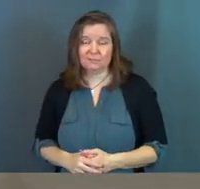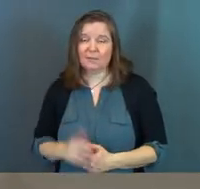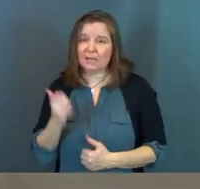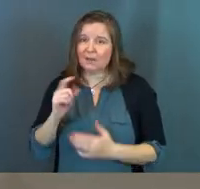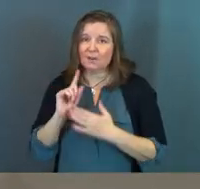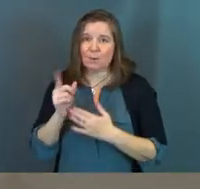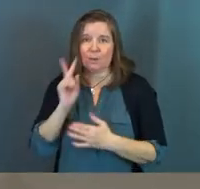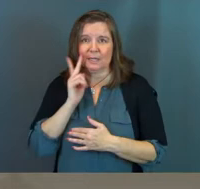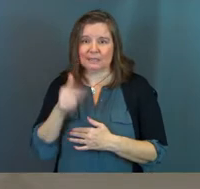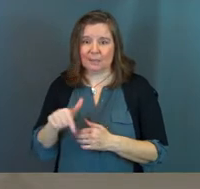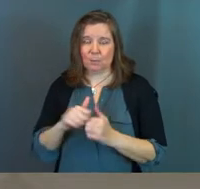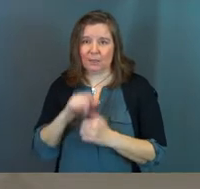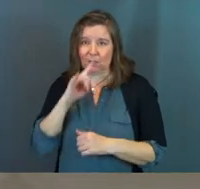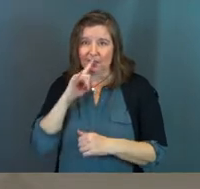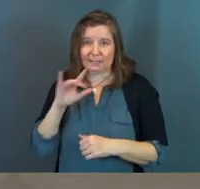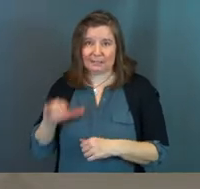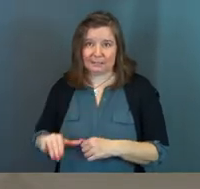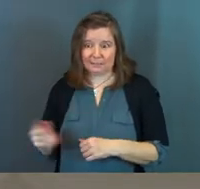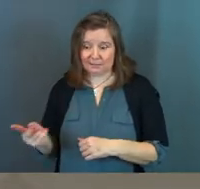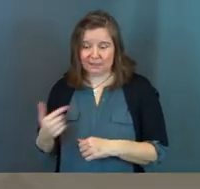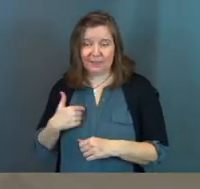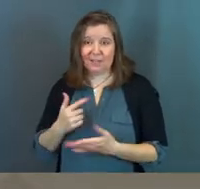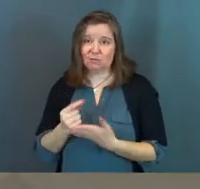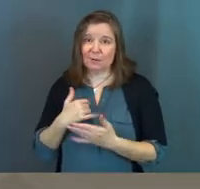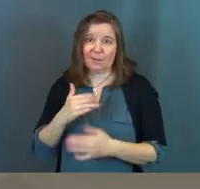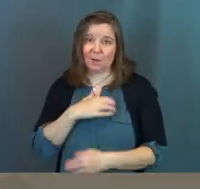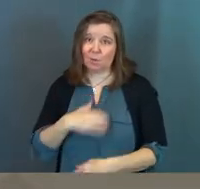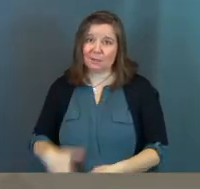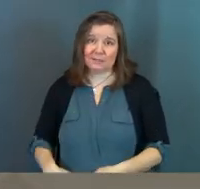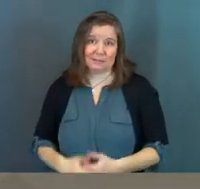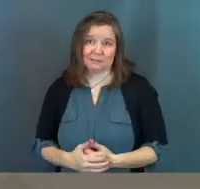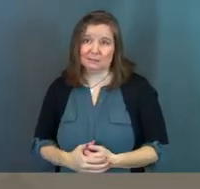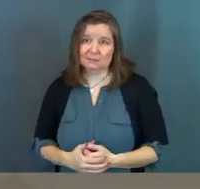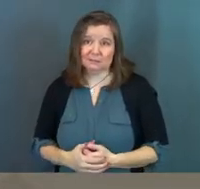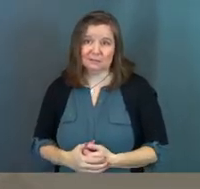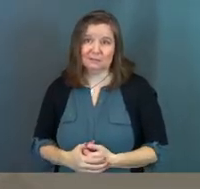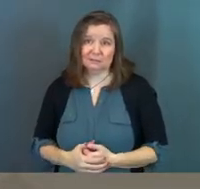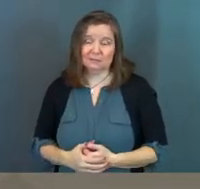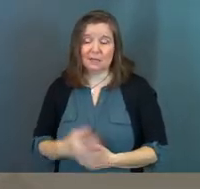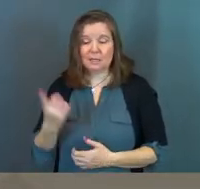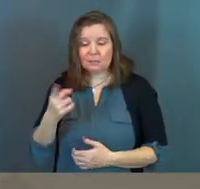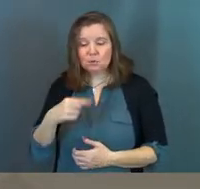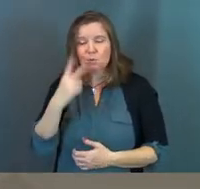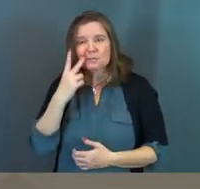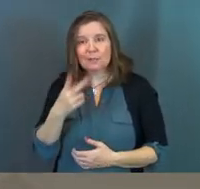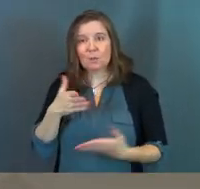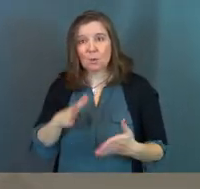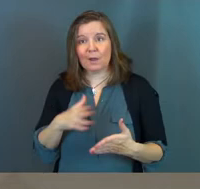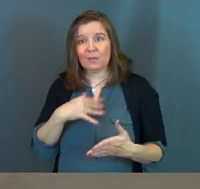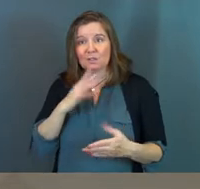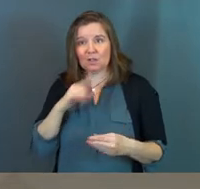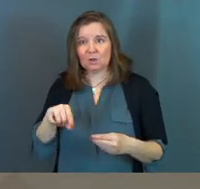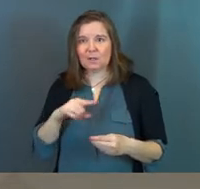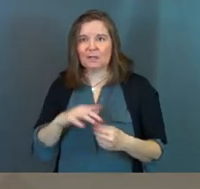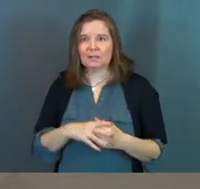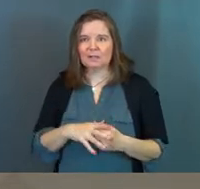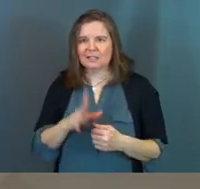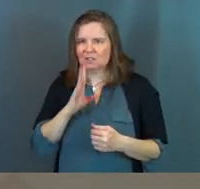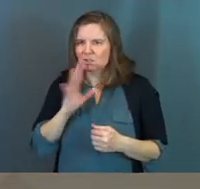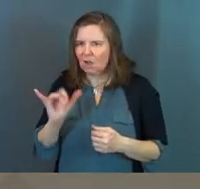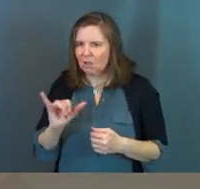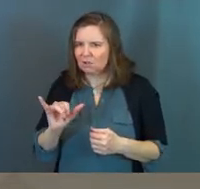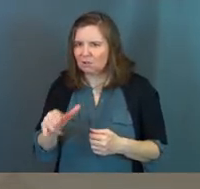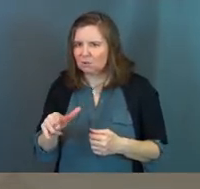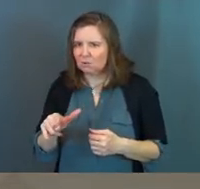In every moment that I see them with their little ones, they just treat them like royalty. And sometimes you see them, the way that they're talking to him, and you're like, he's